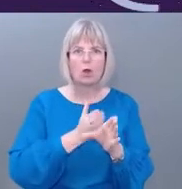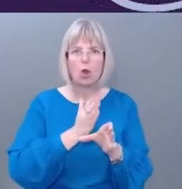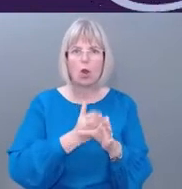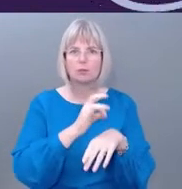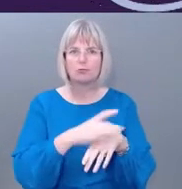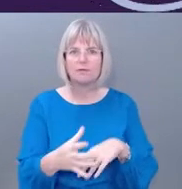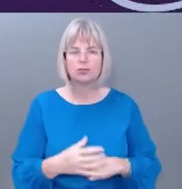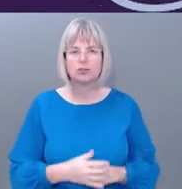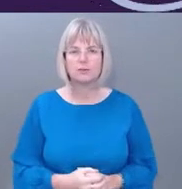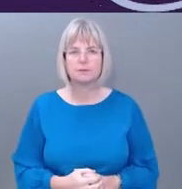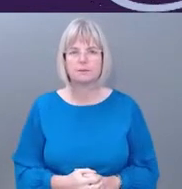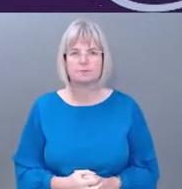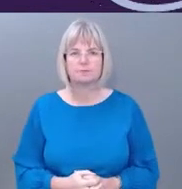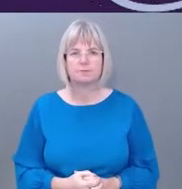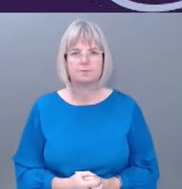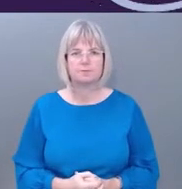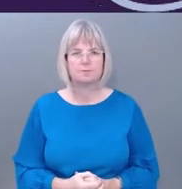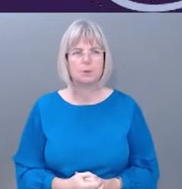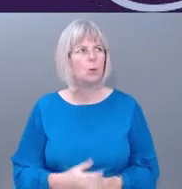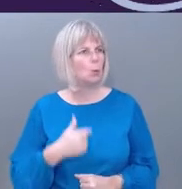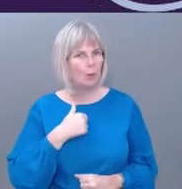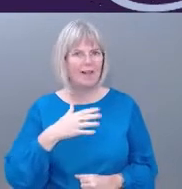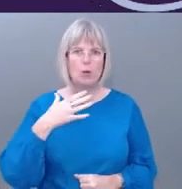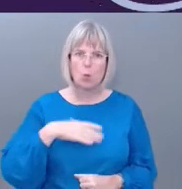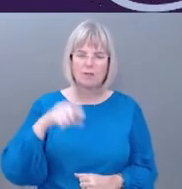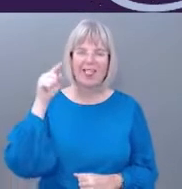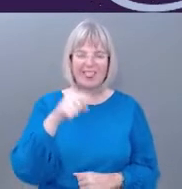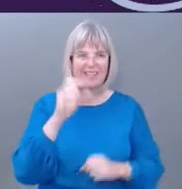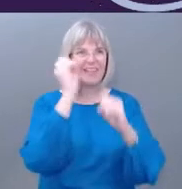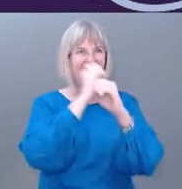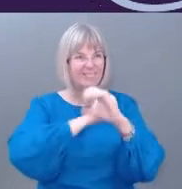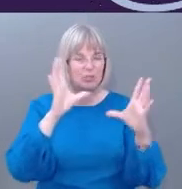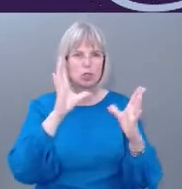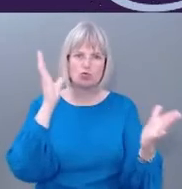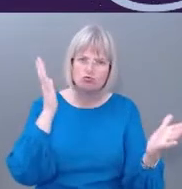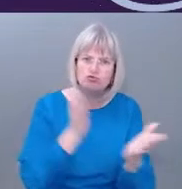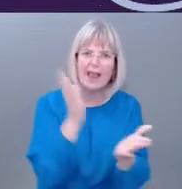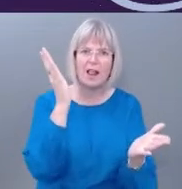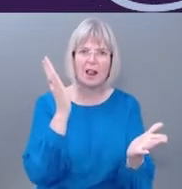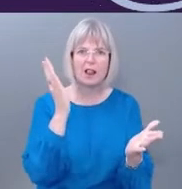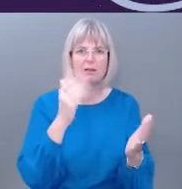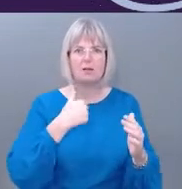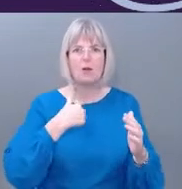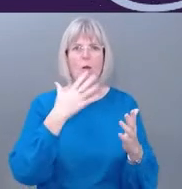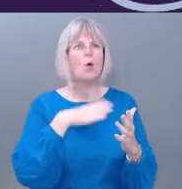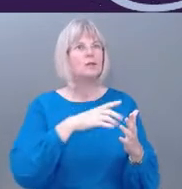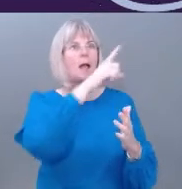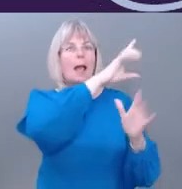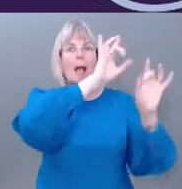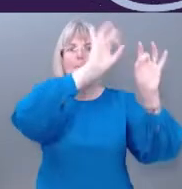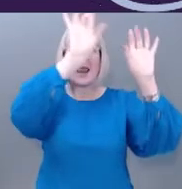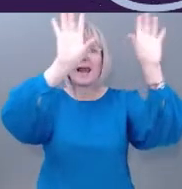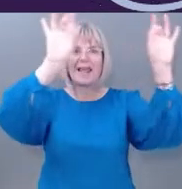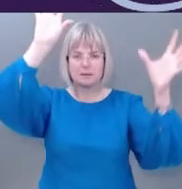Now, we want to make this vision real. We want to bring it down from these visionary planets to our blue and green planet